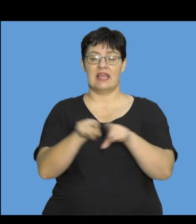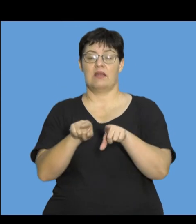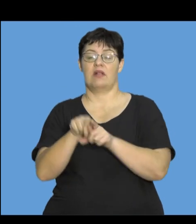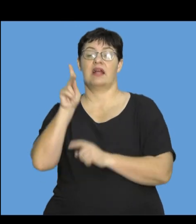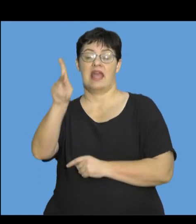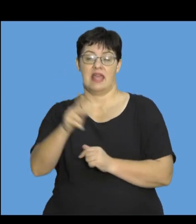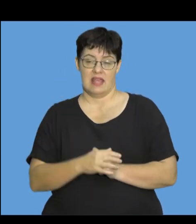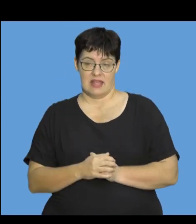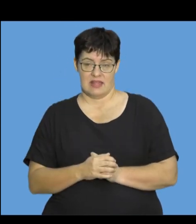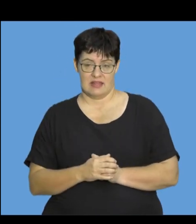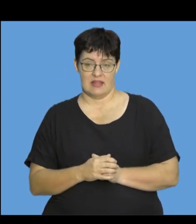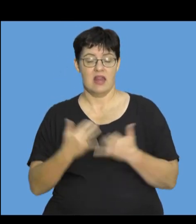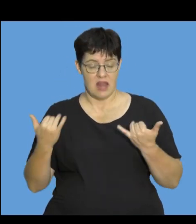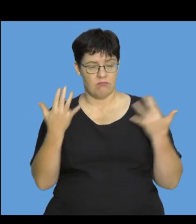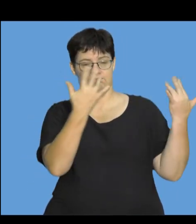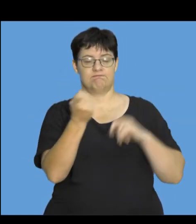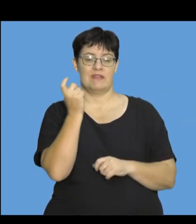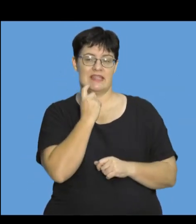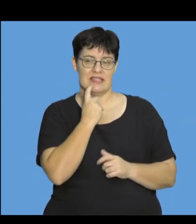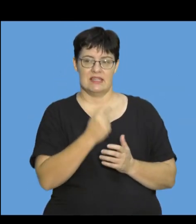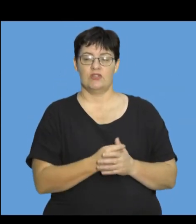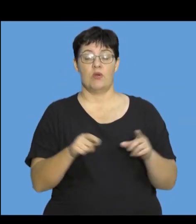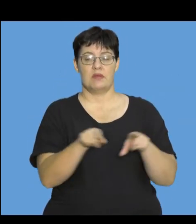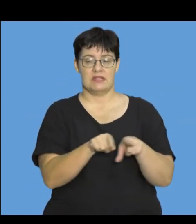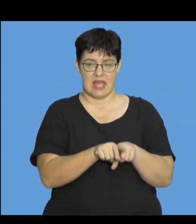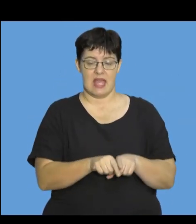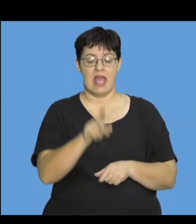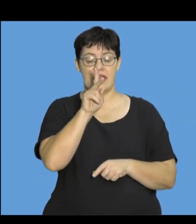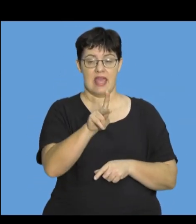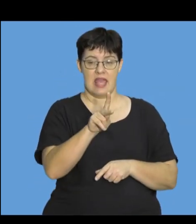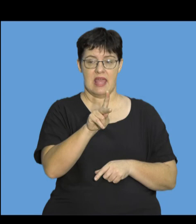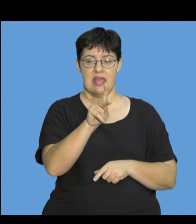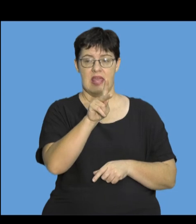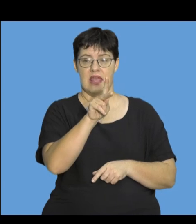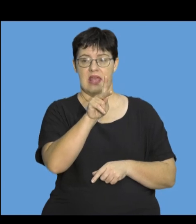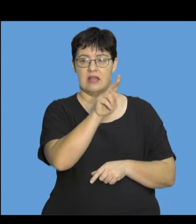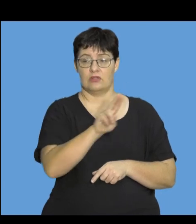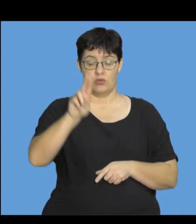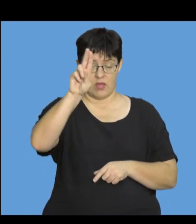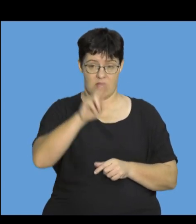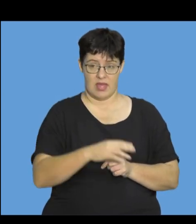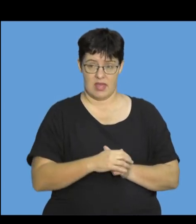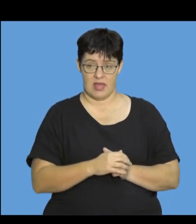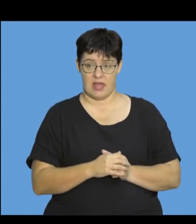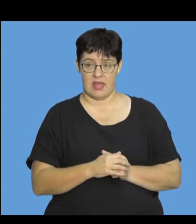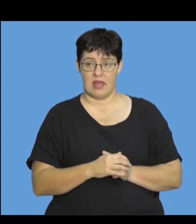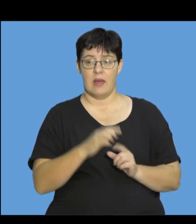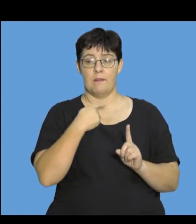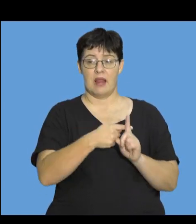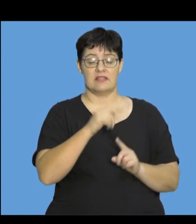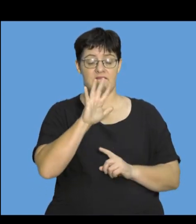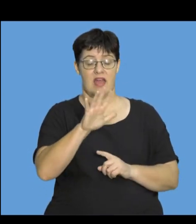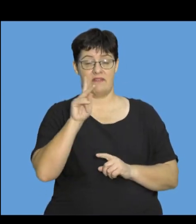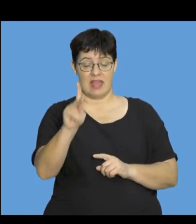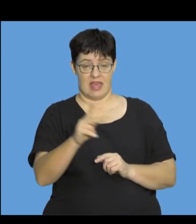of x be what? K. And then you can then work it out. So this is the same as k squared